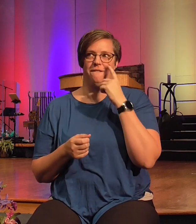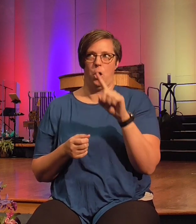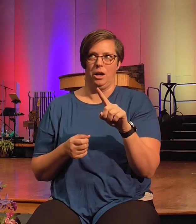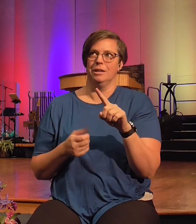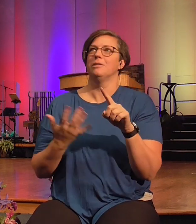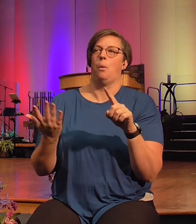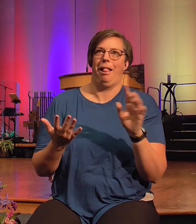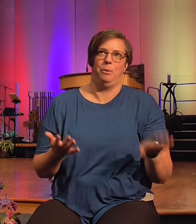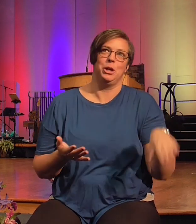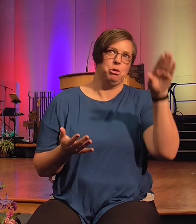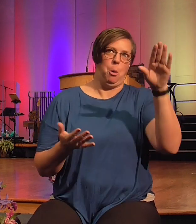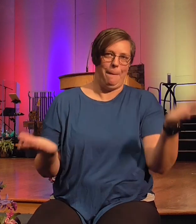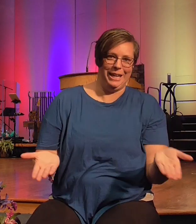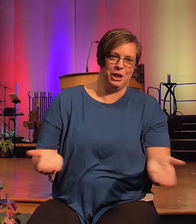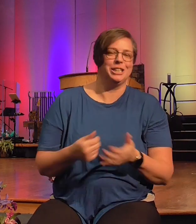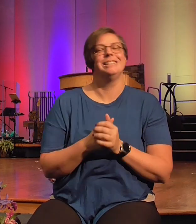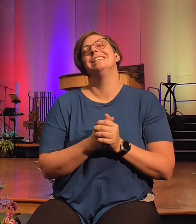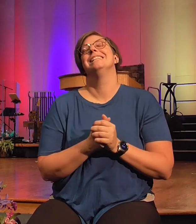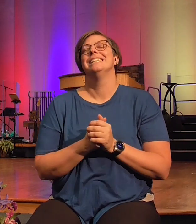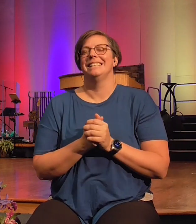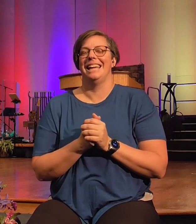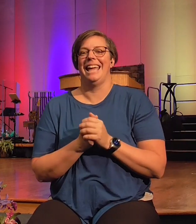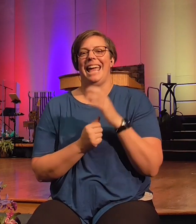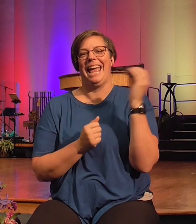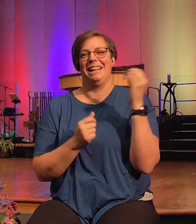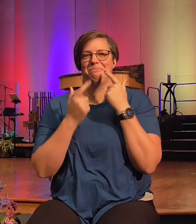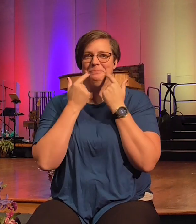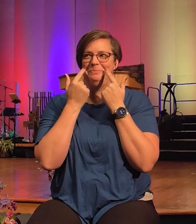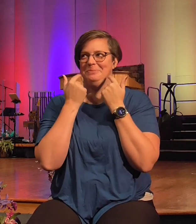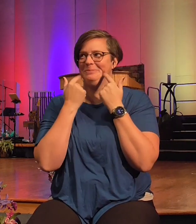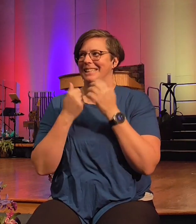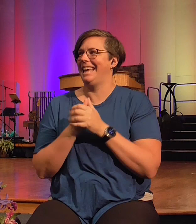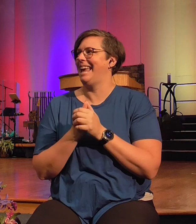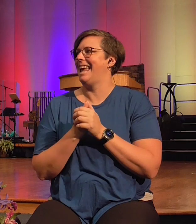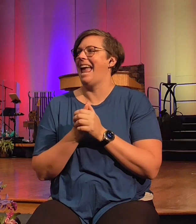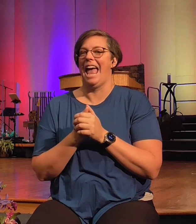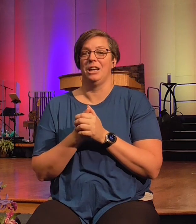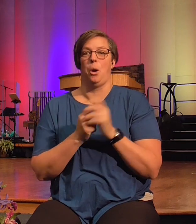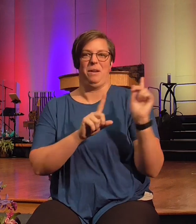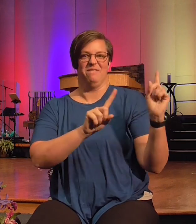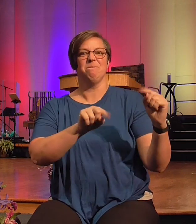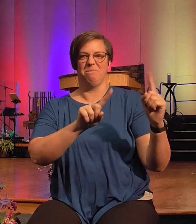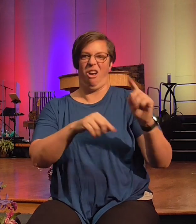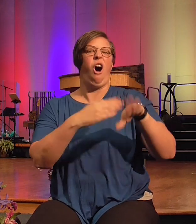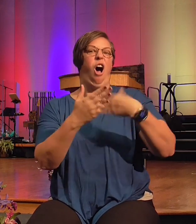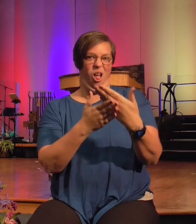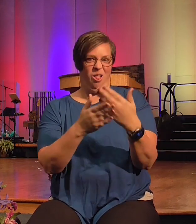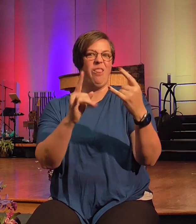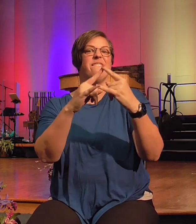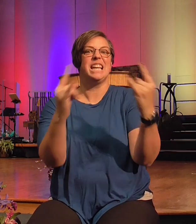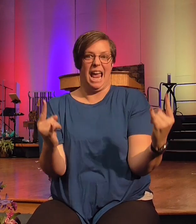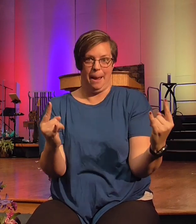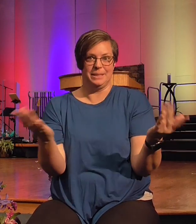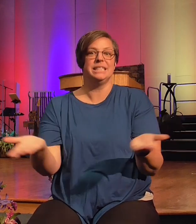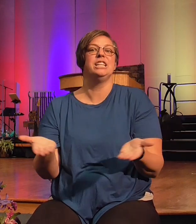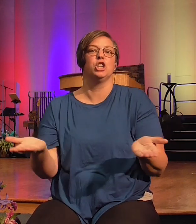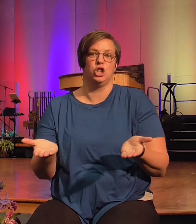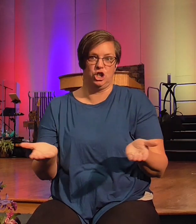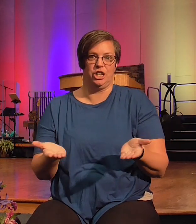been growing up here, and we have attended all of the camps